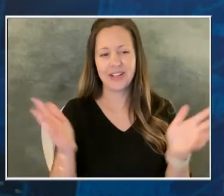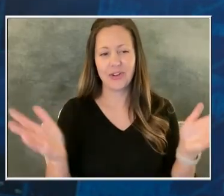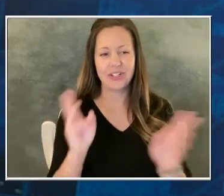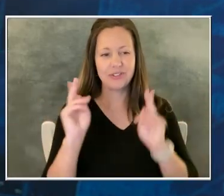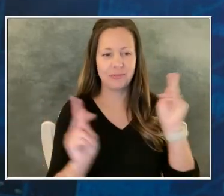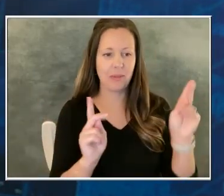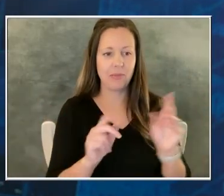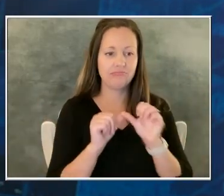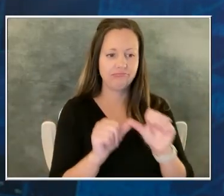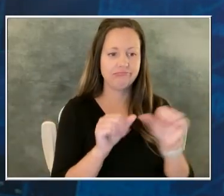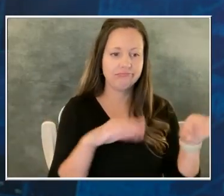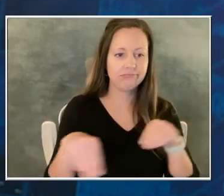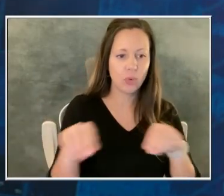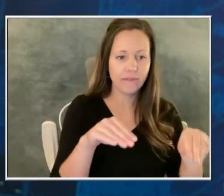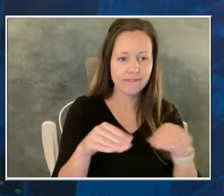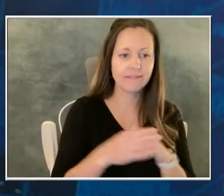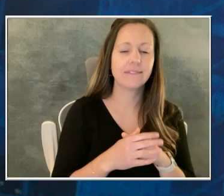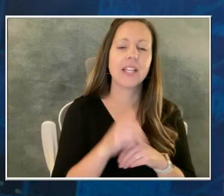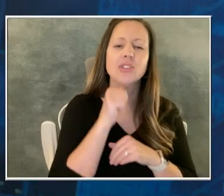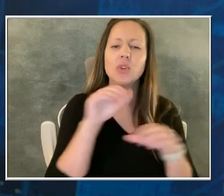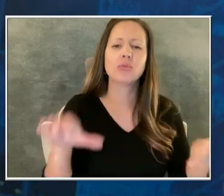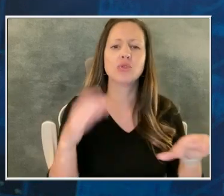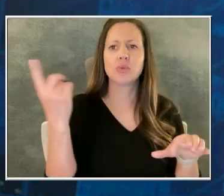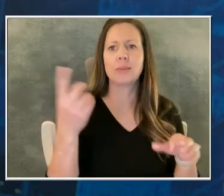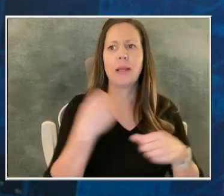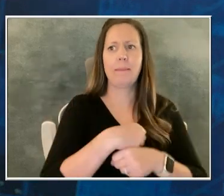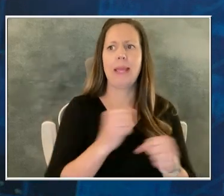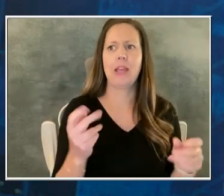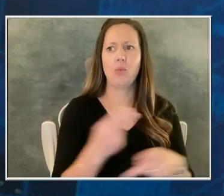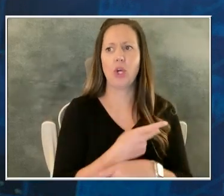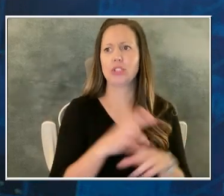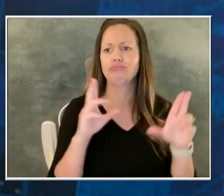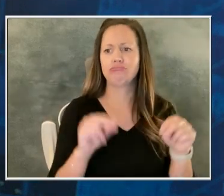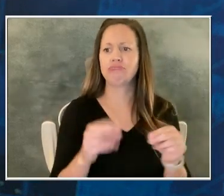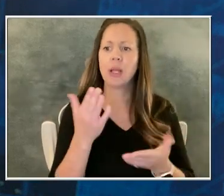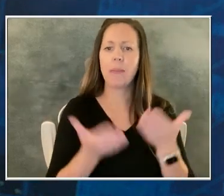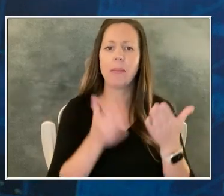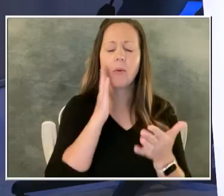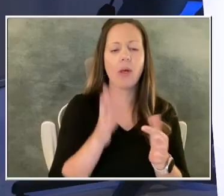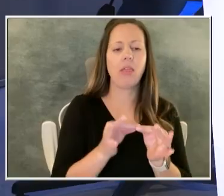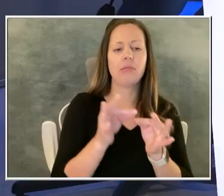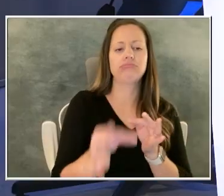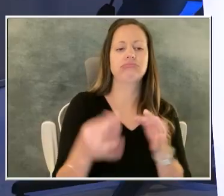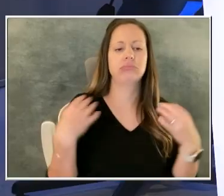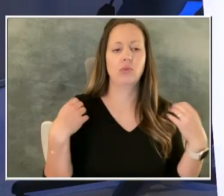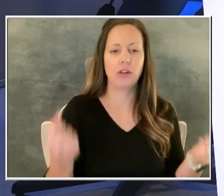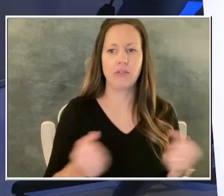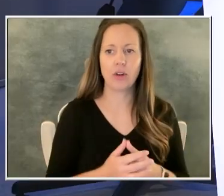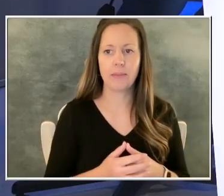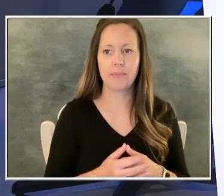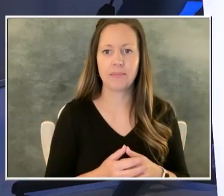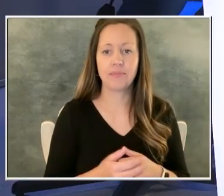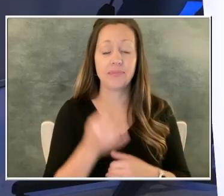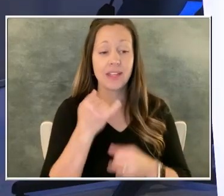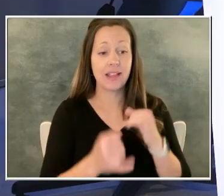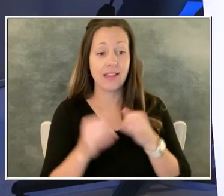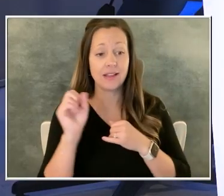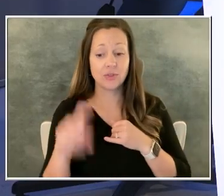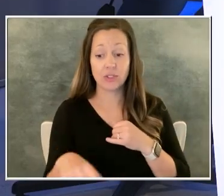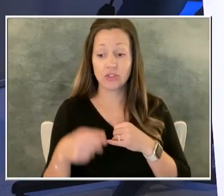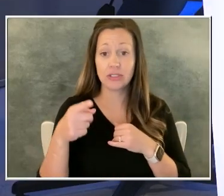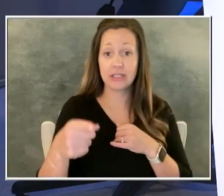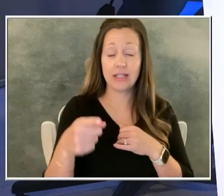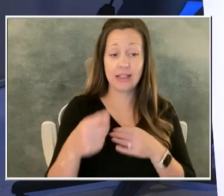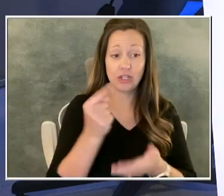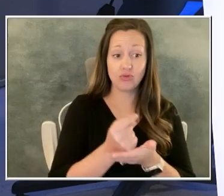biggest thing is not do something that really flares it up, because then it might delay the recovery. Last question's from Jean. Is this treatment